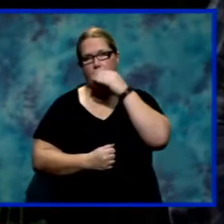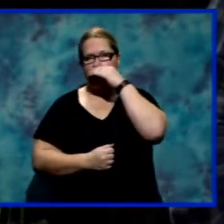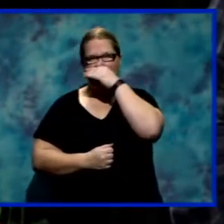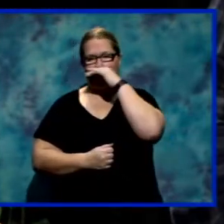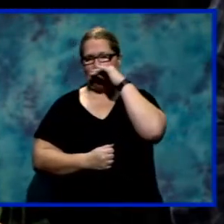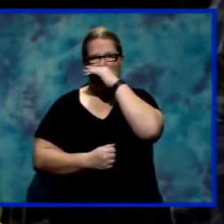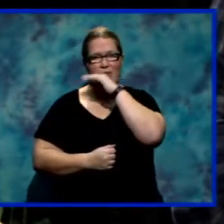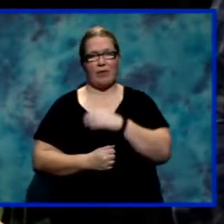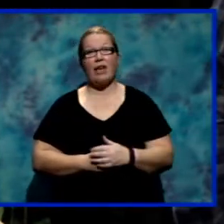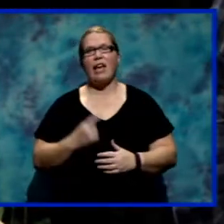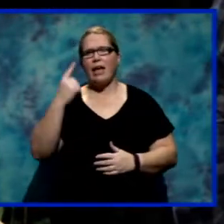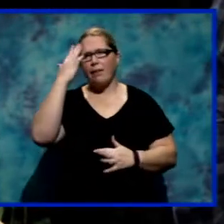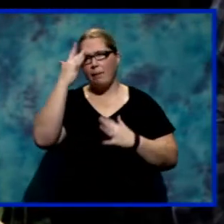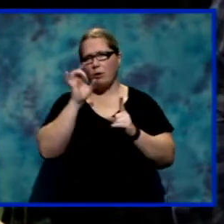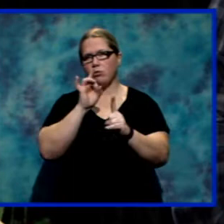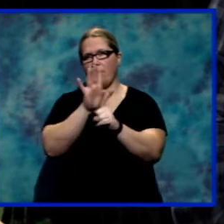Think about yourself.